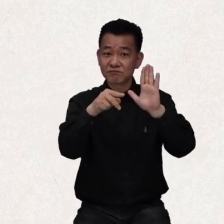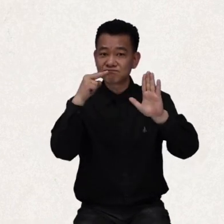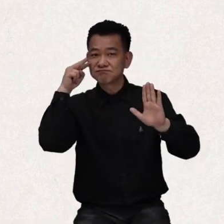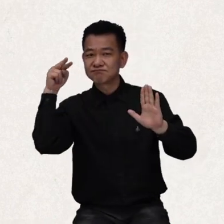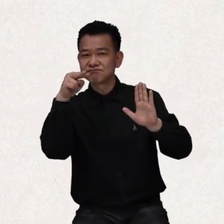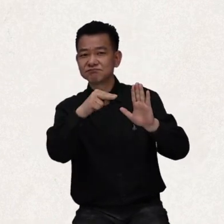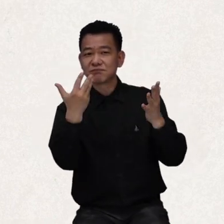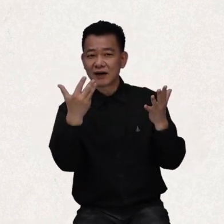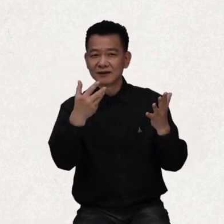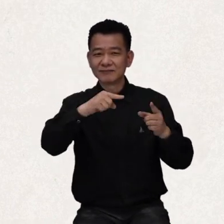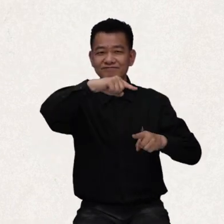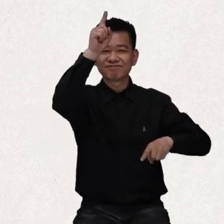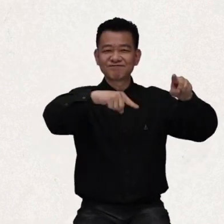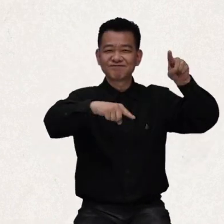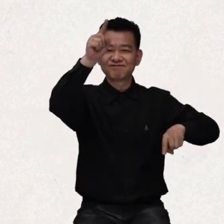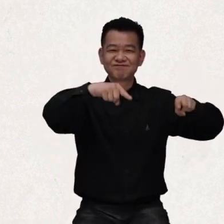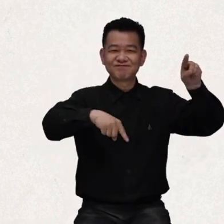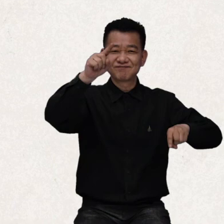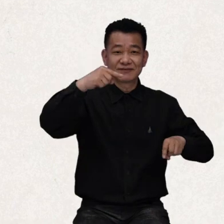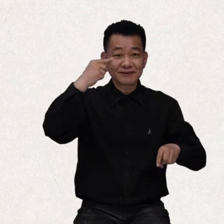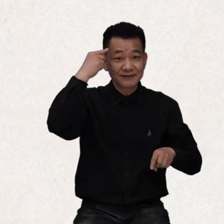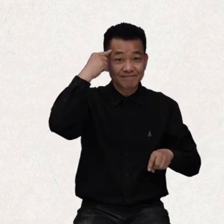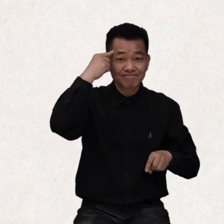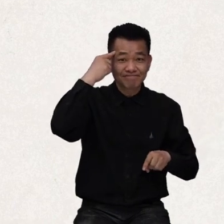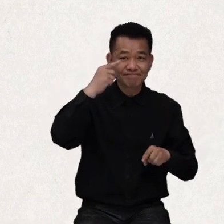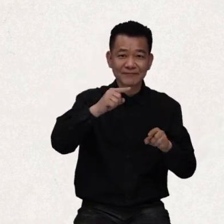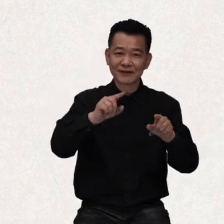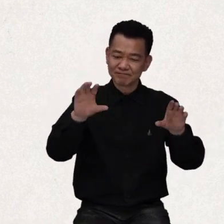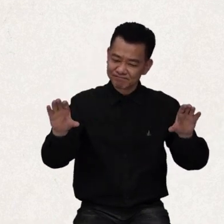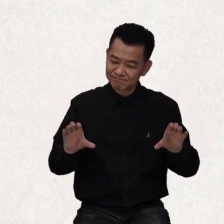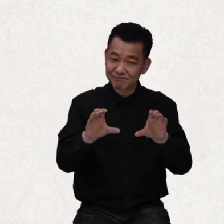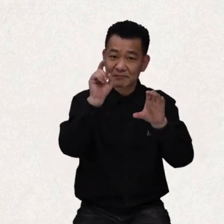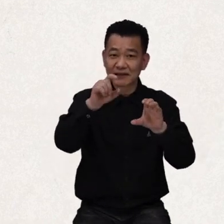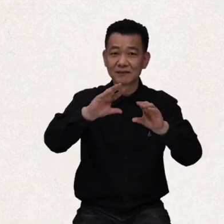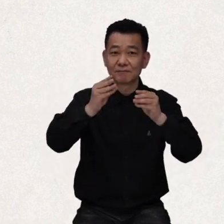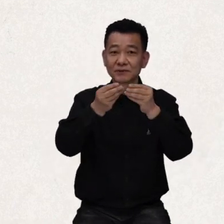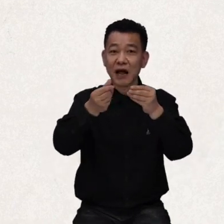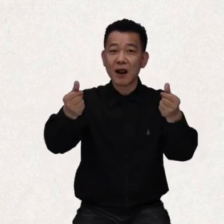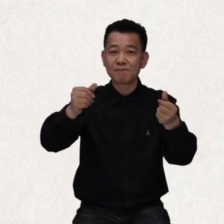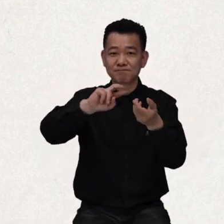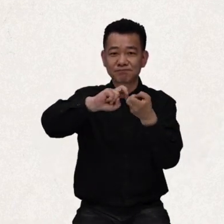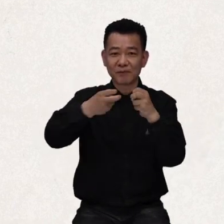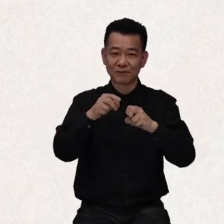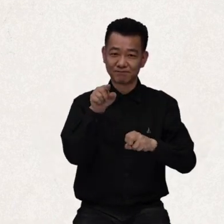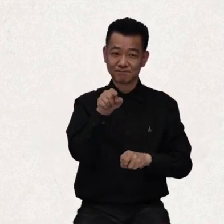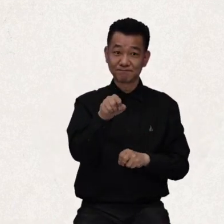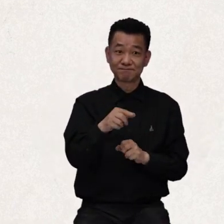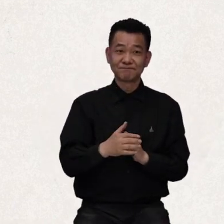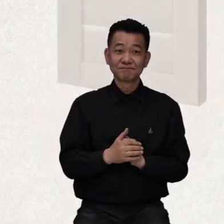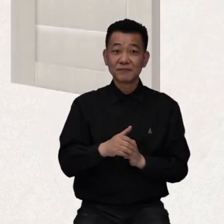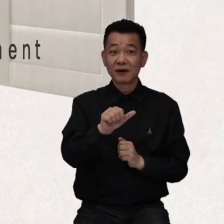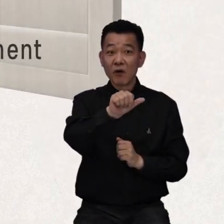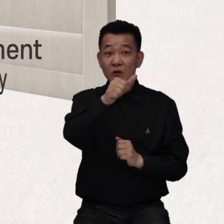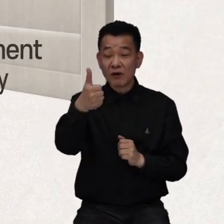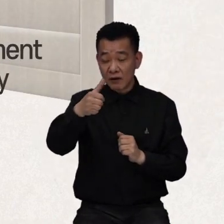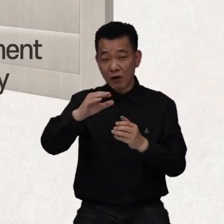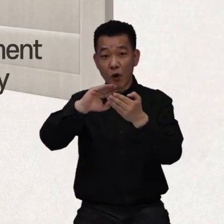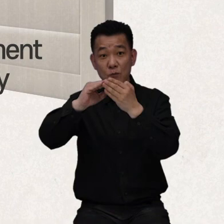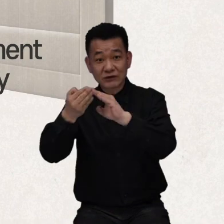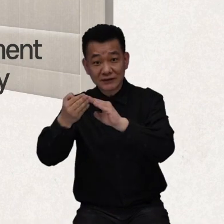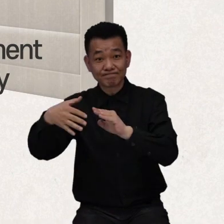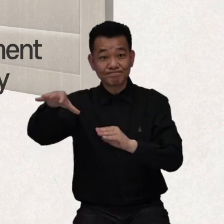social model, disabilities are not something that can be overcome by the individual treatment or effort, but through a suitable